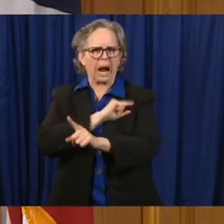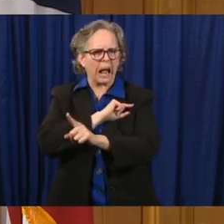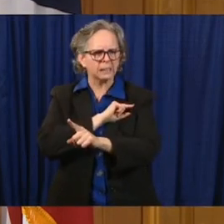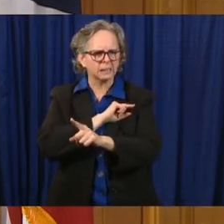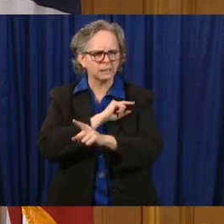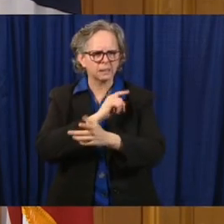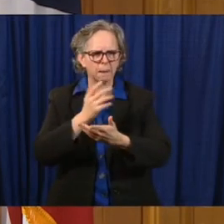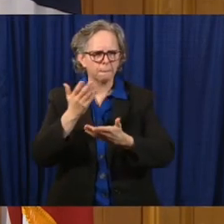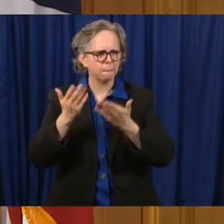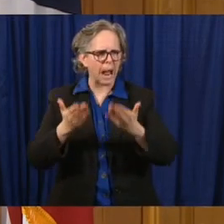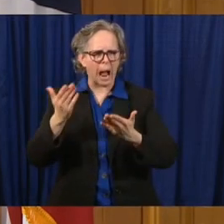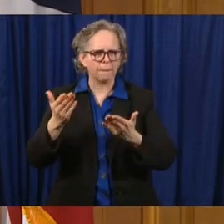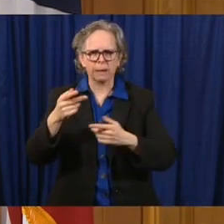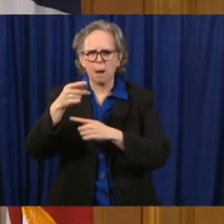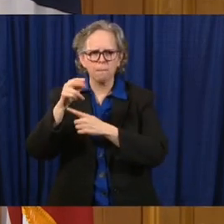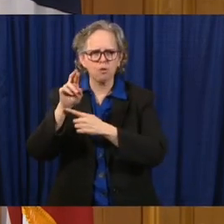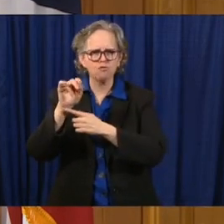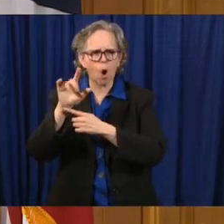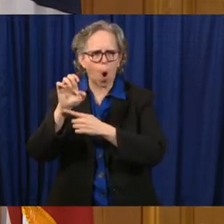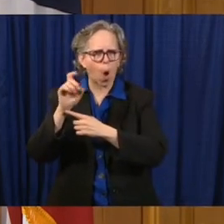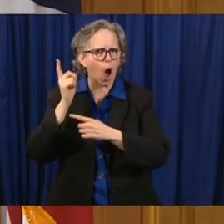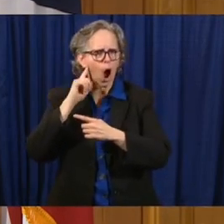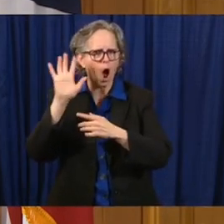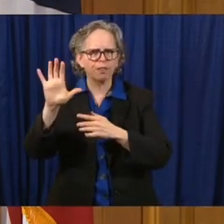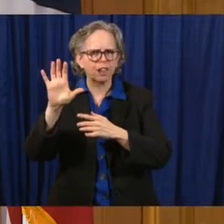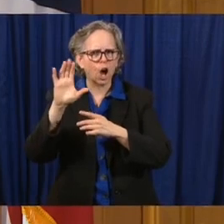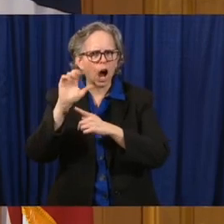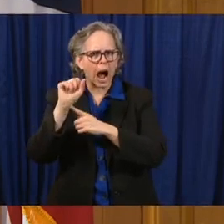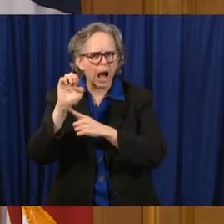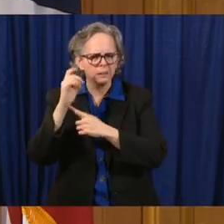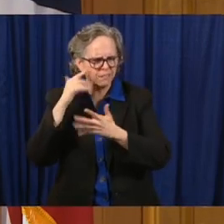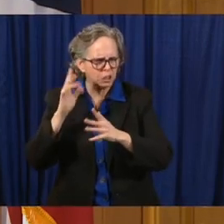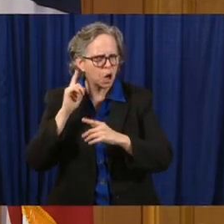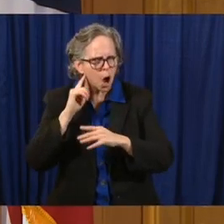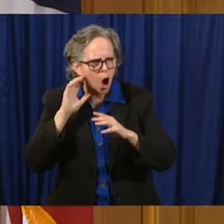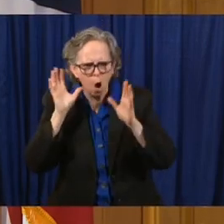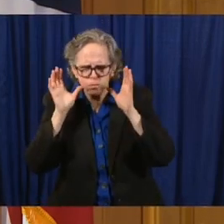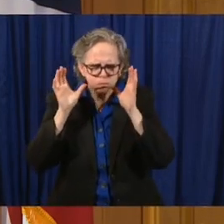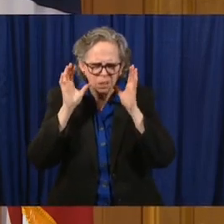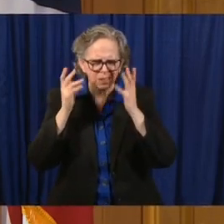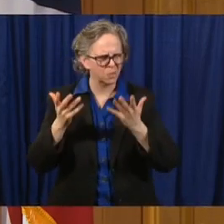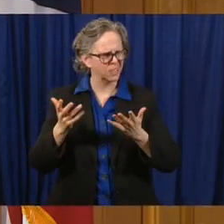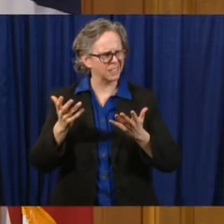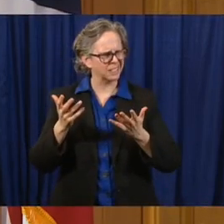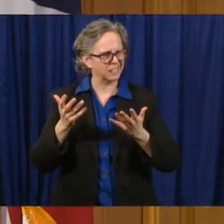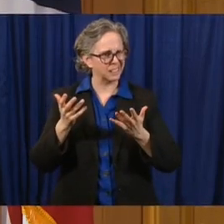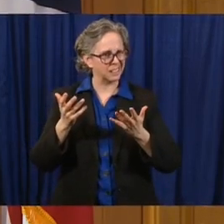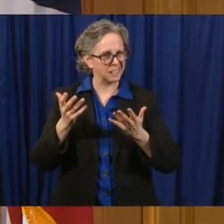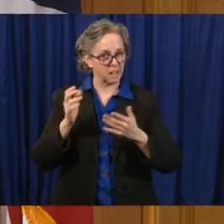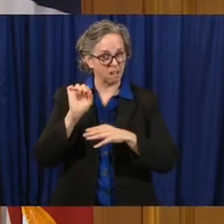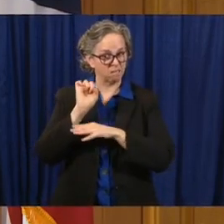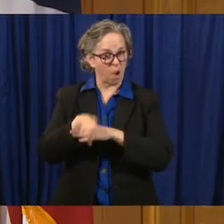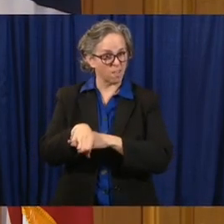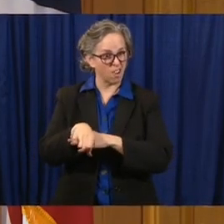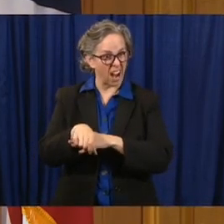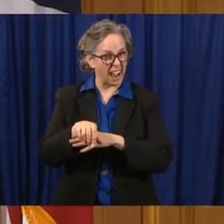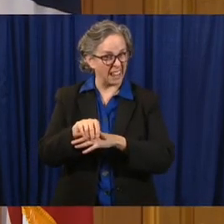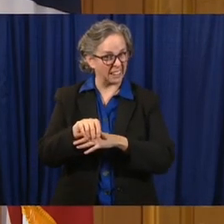talk about overriding that is a serious thing. But we are looking and will continue to look for people that